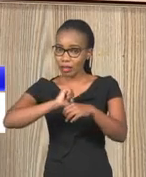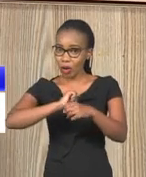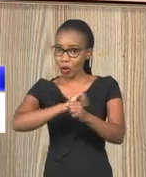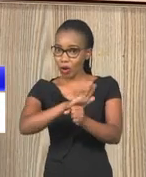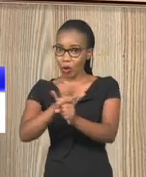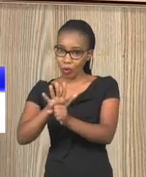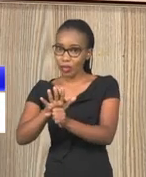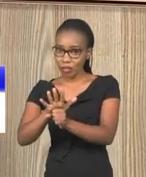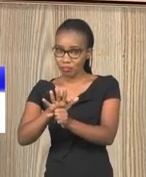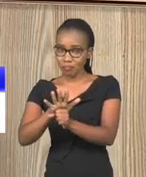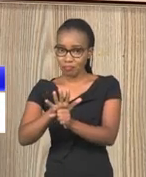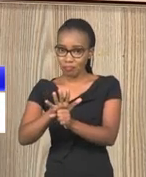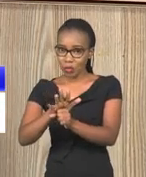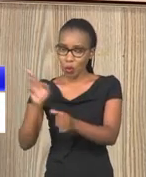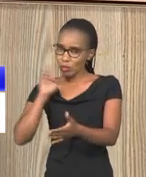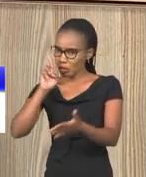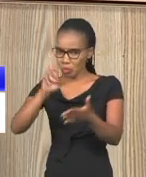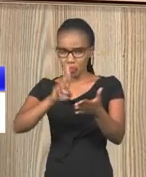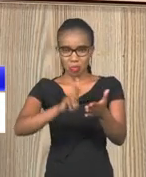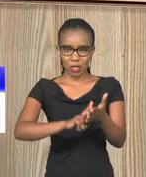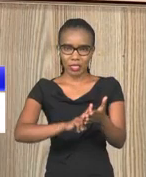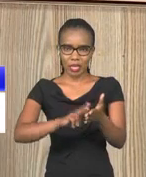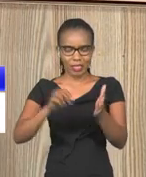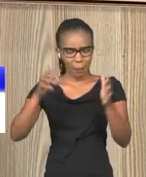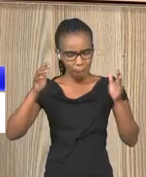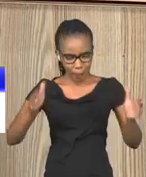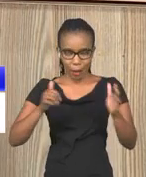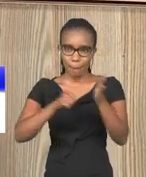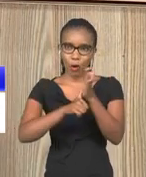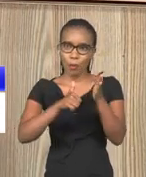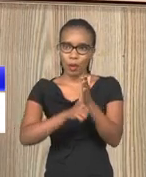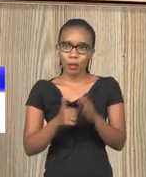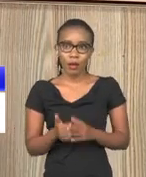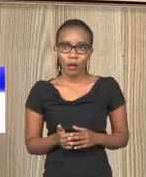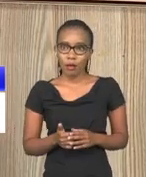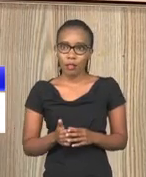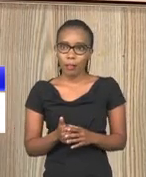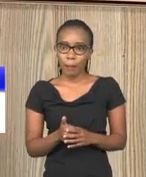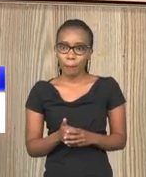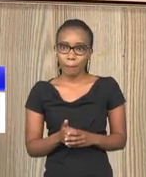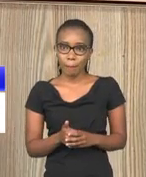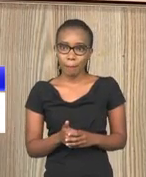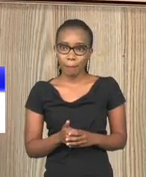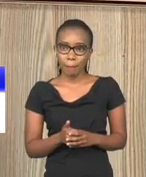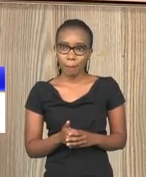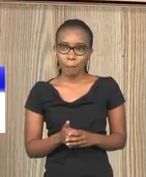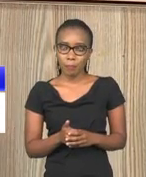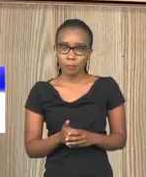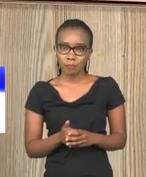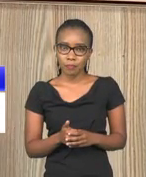COVID-19 was declared a pandemic. But the uneasiness of the nation